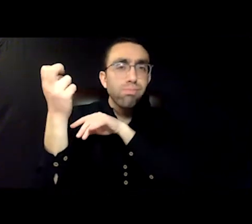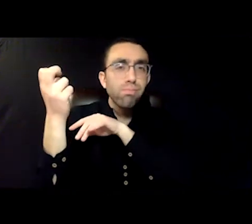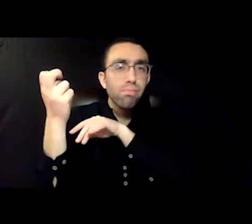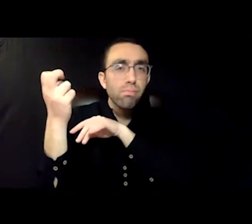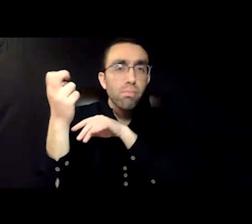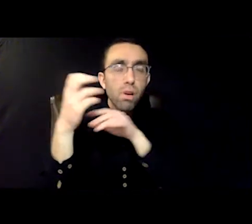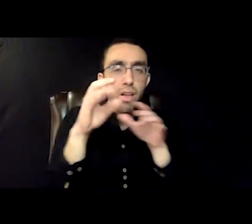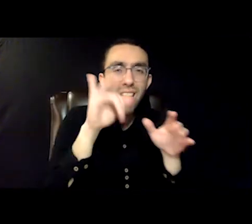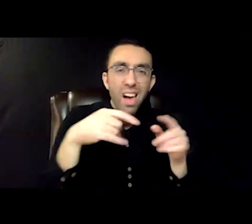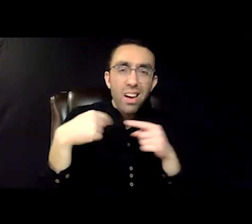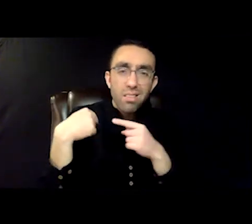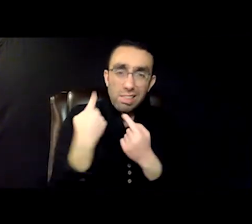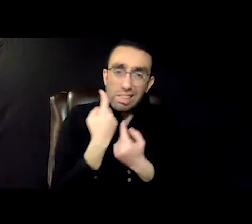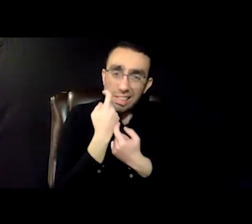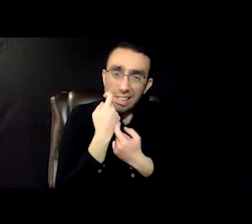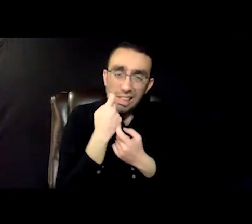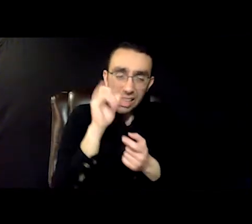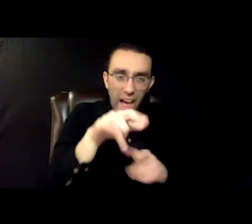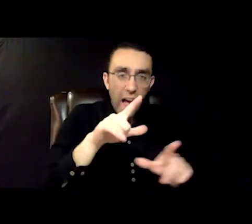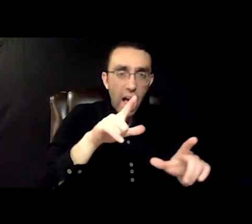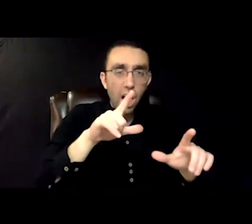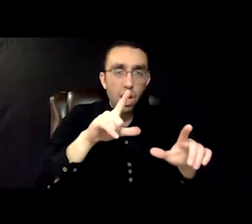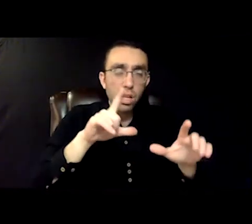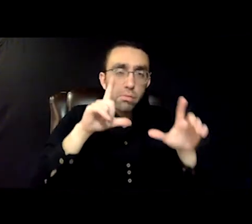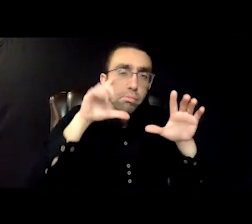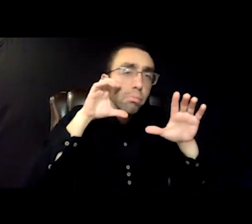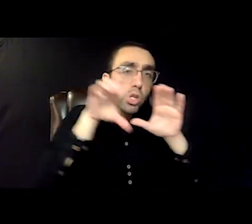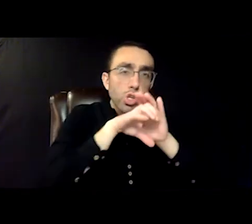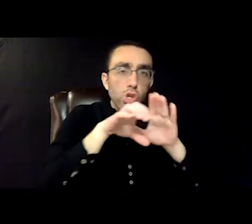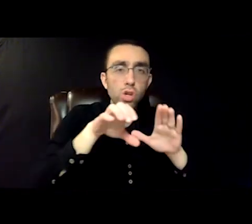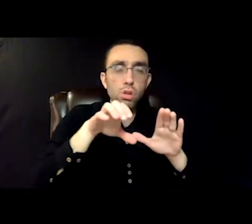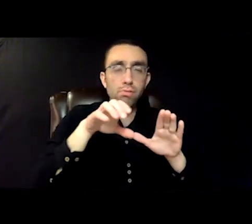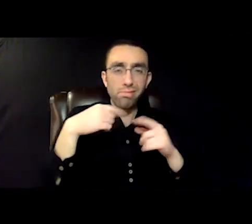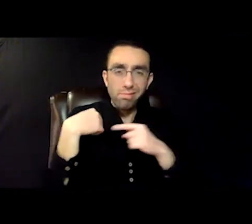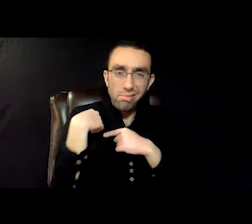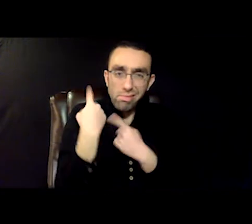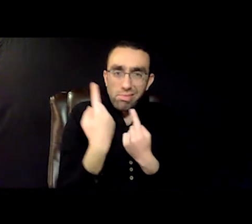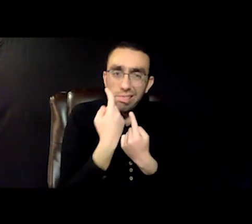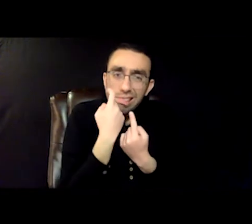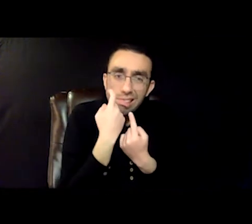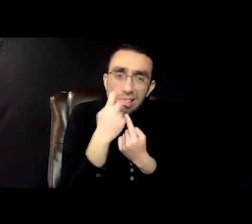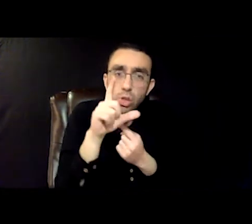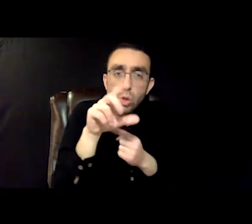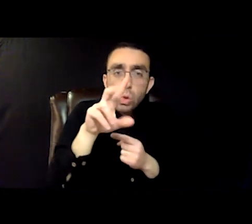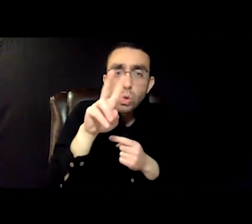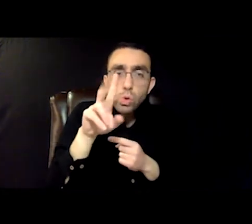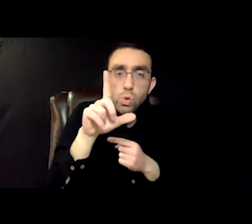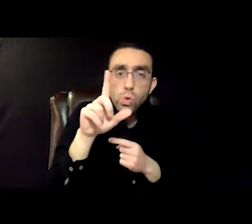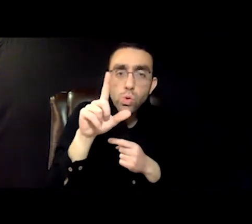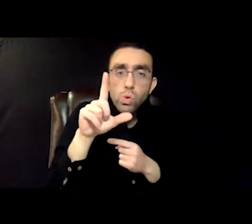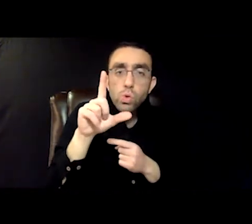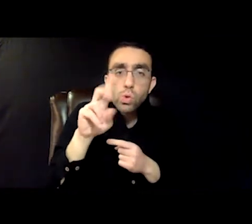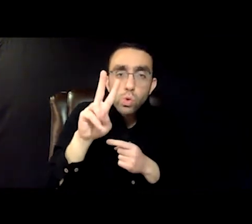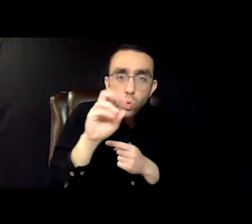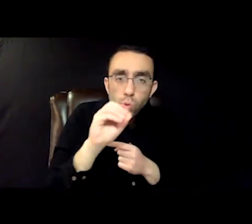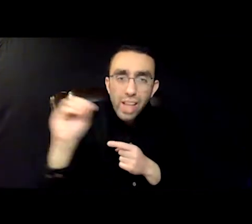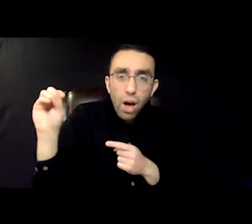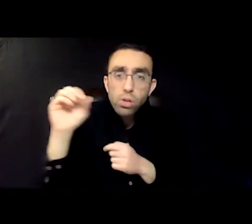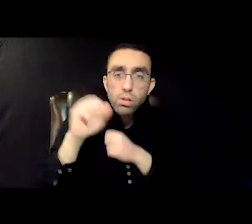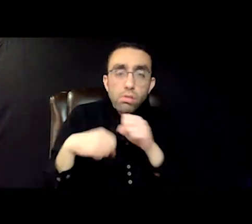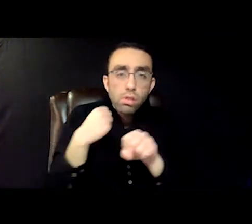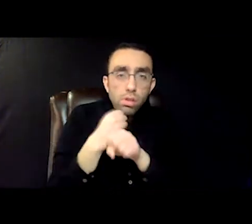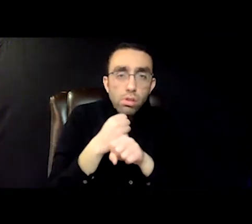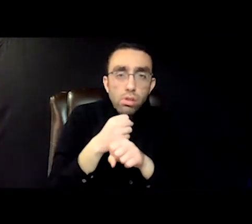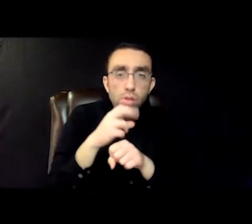about permaculture, regenerative ag, or biointensive or biodynamic or any of that. Like even agroecology, we talk about